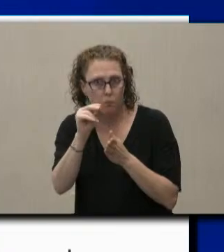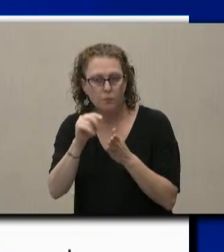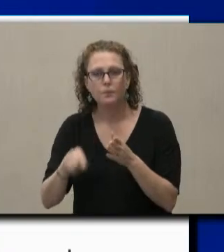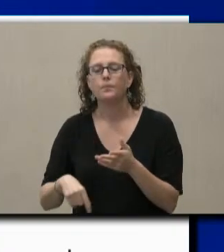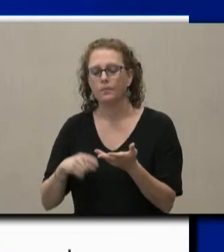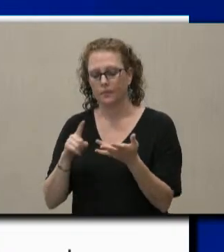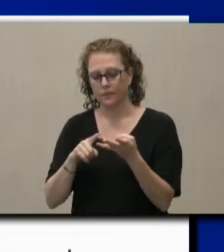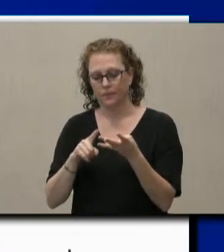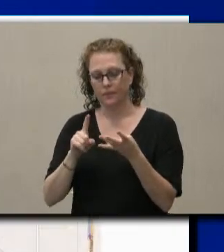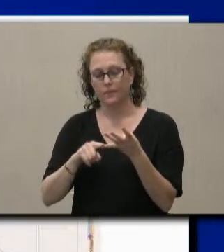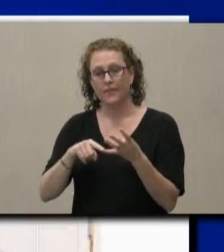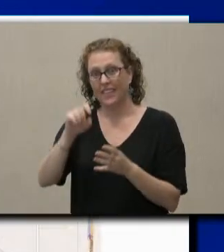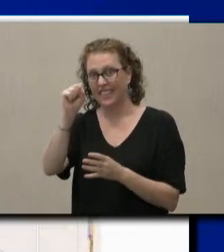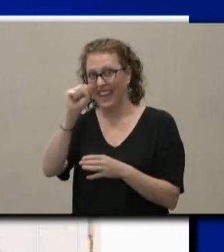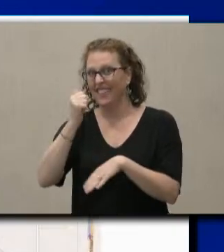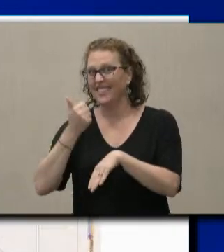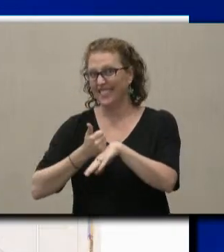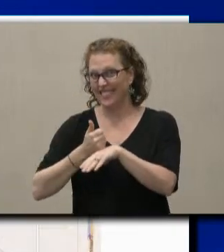coalition district.